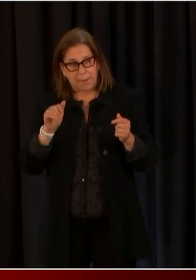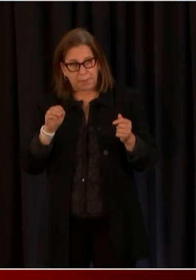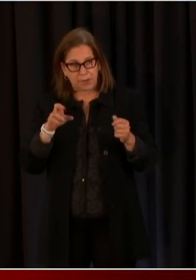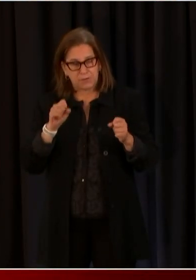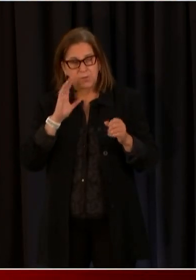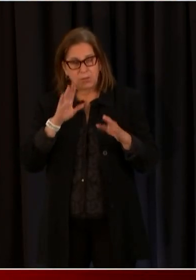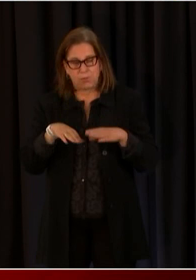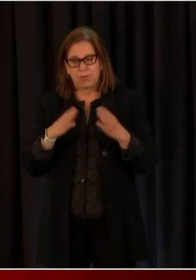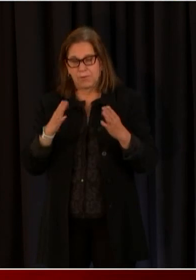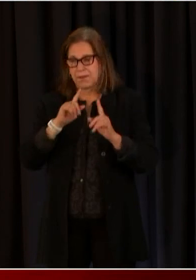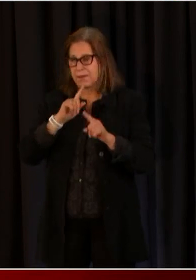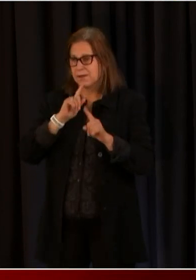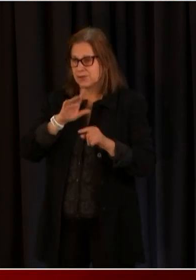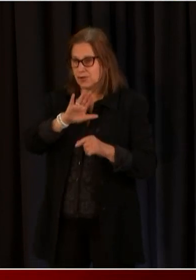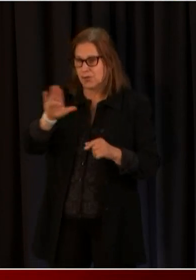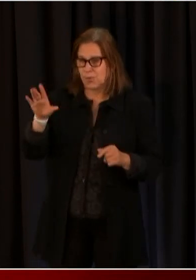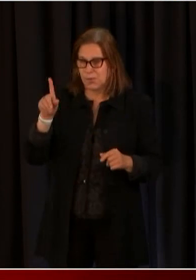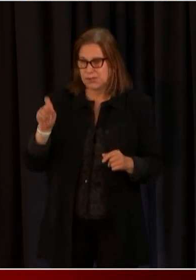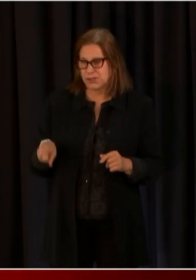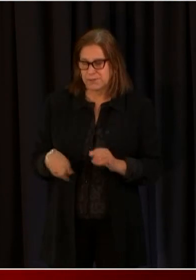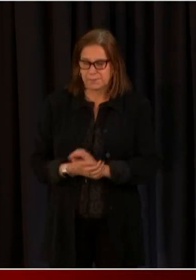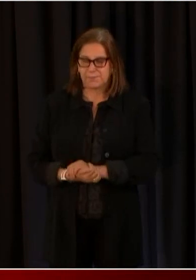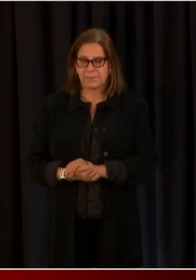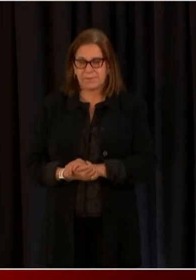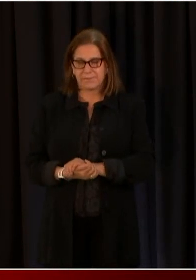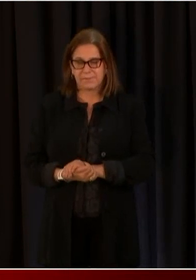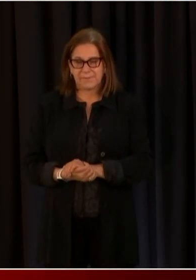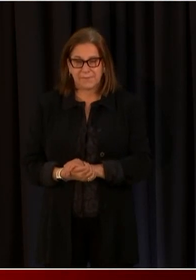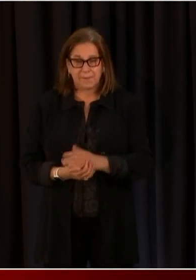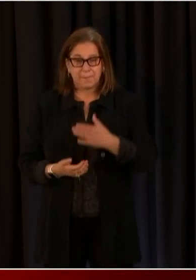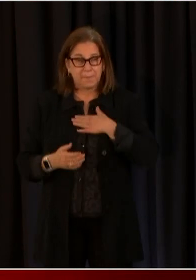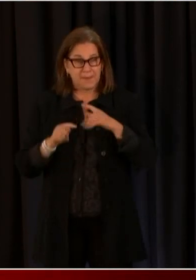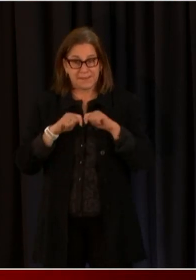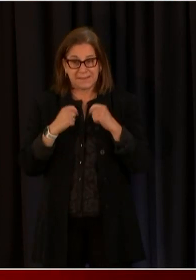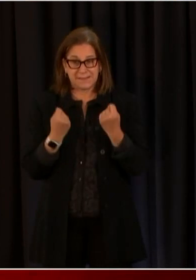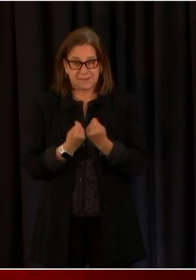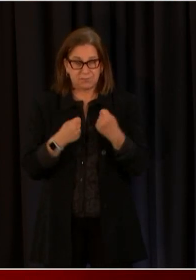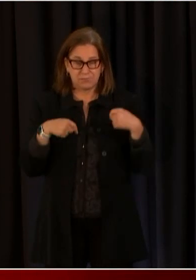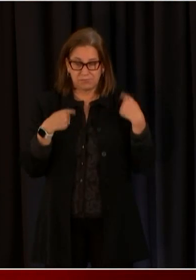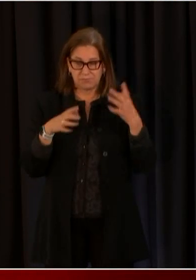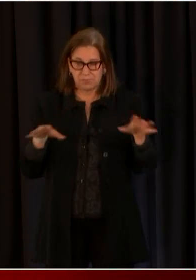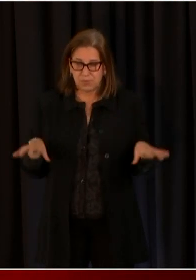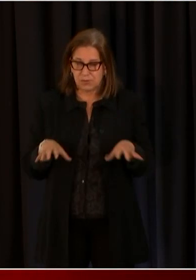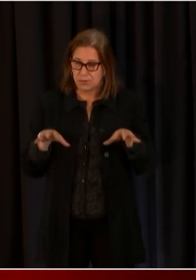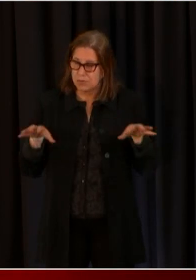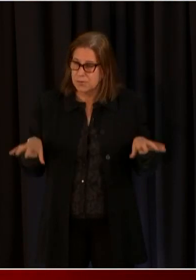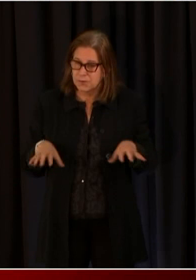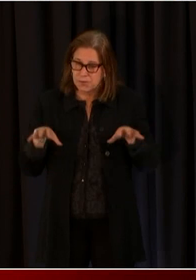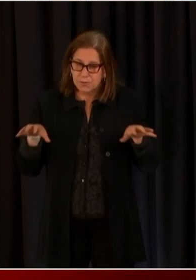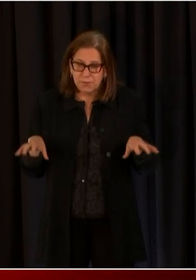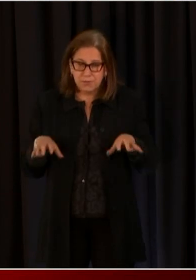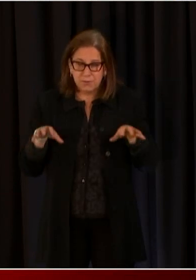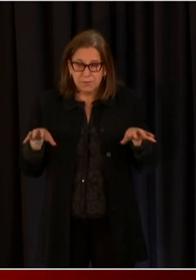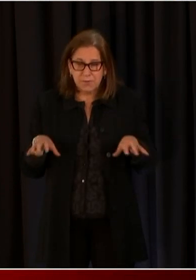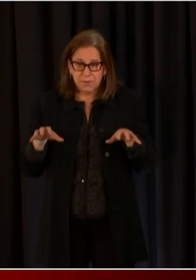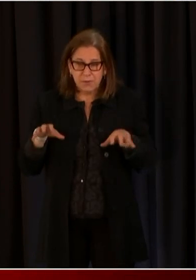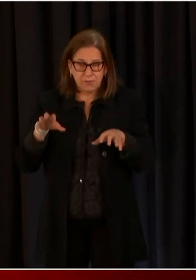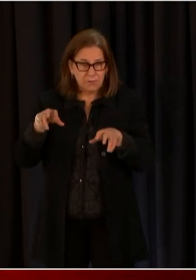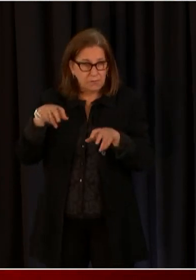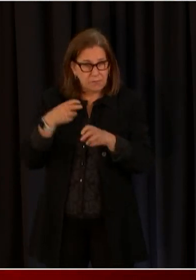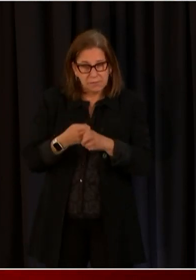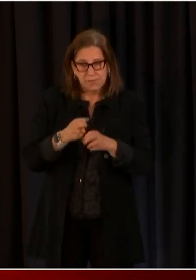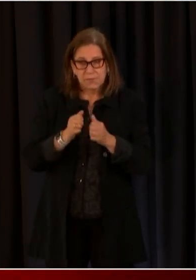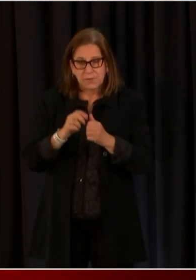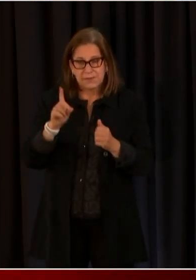also very pleased that at the same time, our team has been working very hard with the DMV, with our